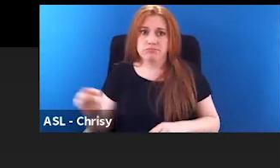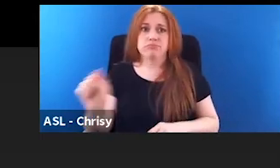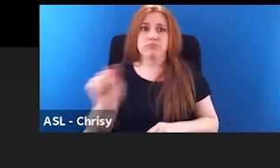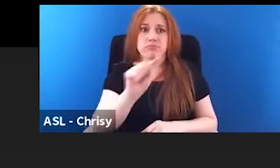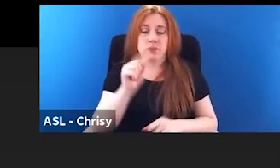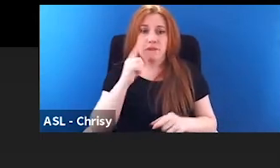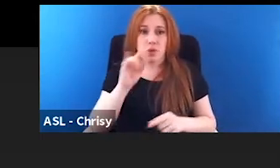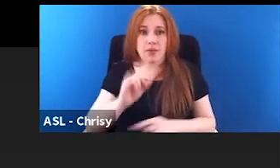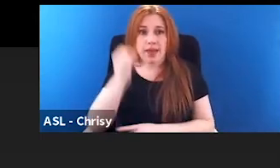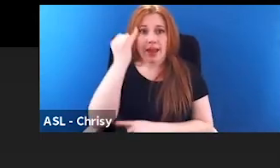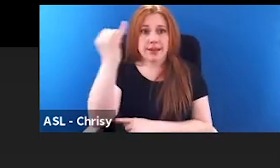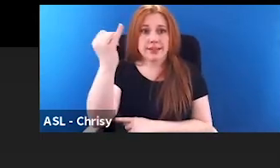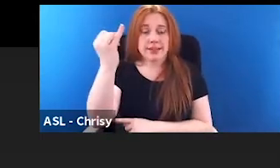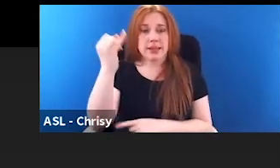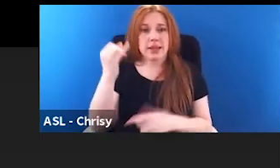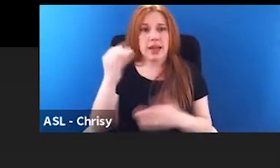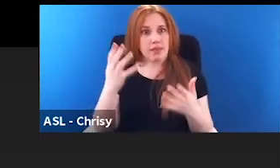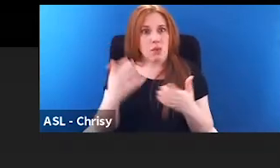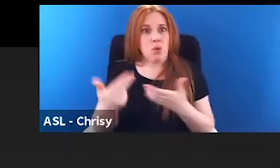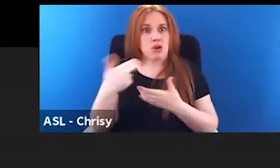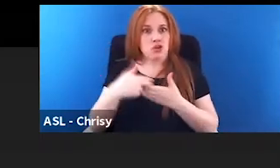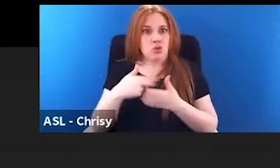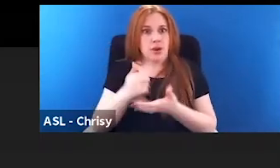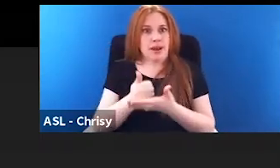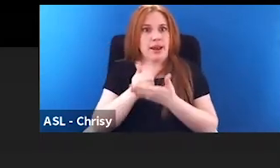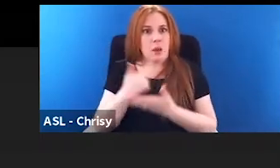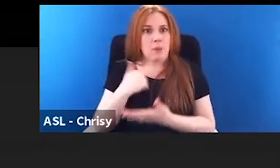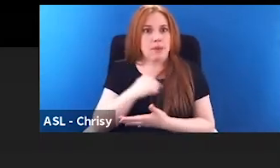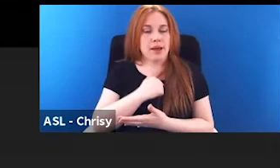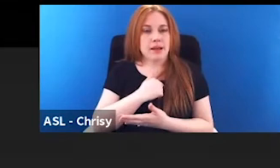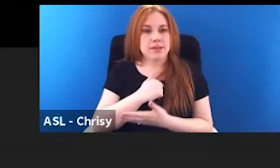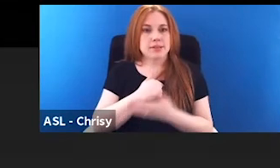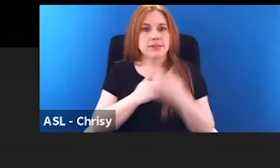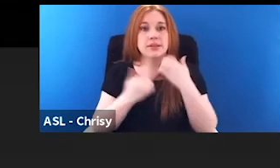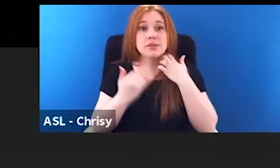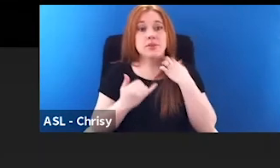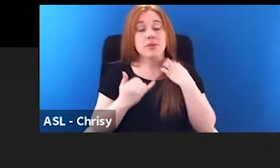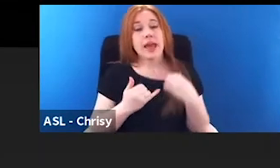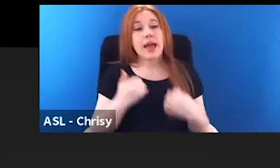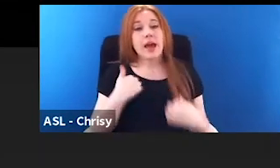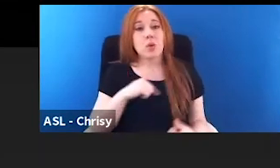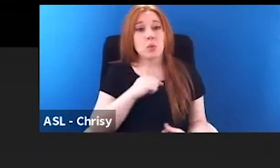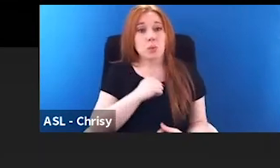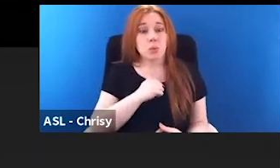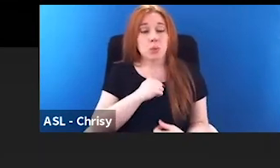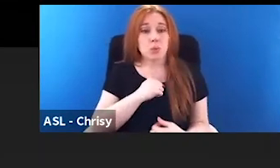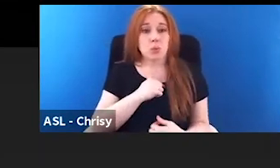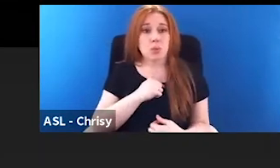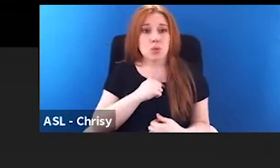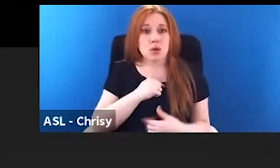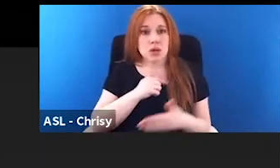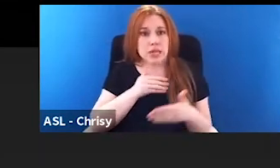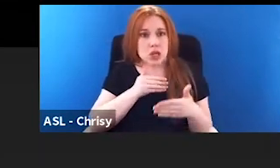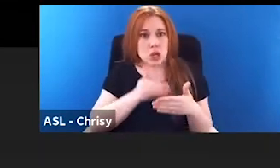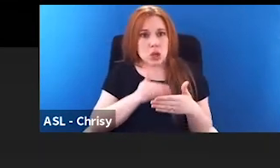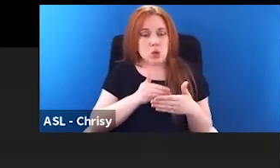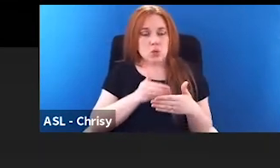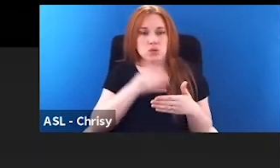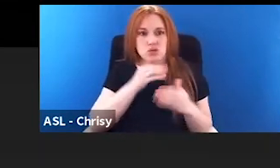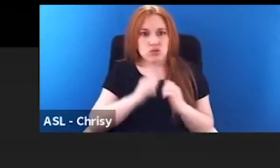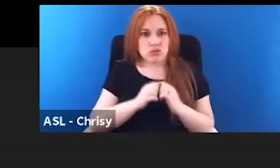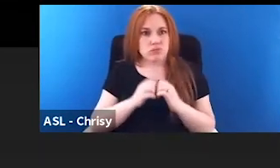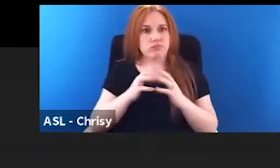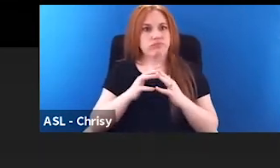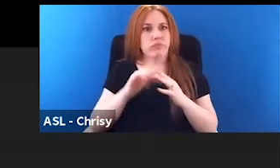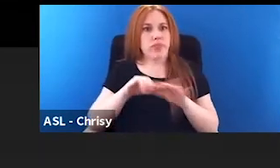for the idea and want to join and help us. So we got to the point now where we are, we're getting close to formally launching the